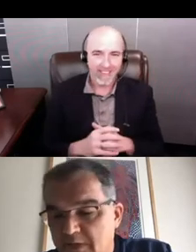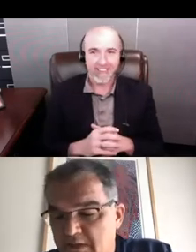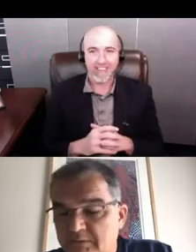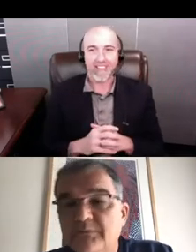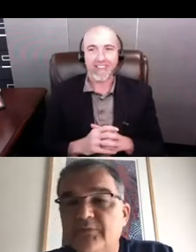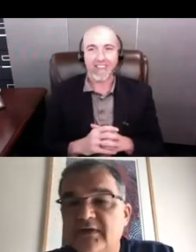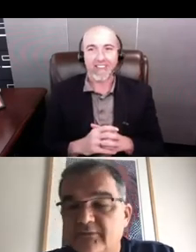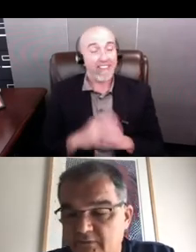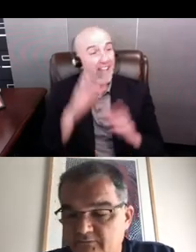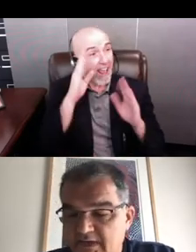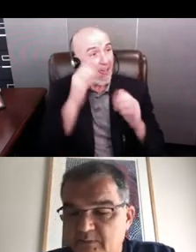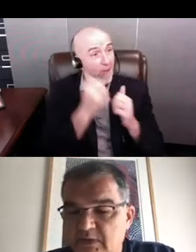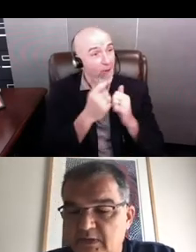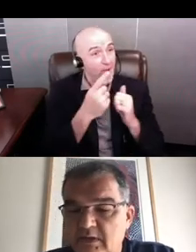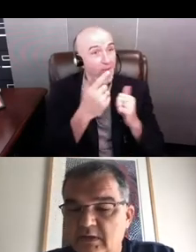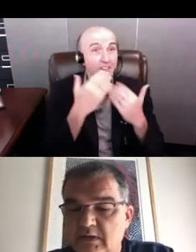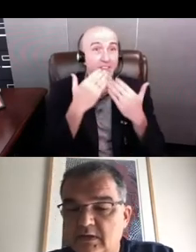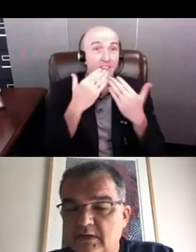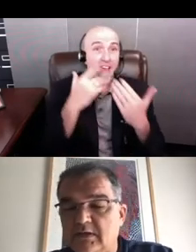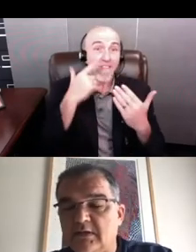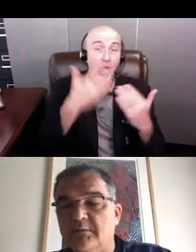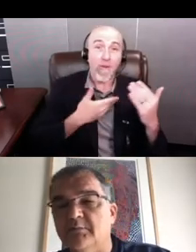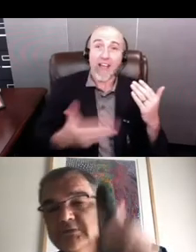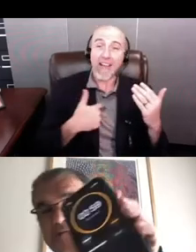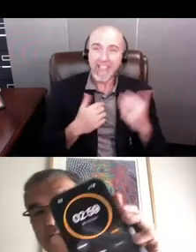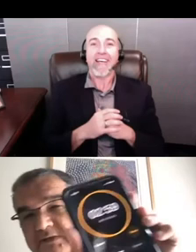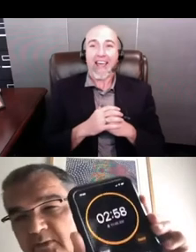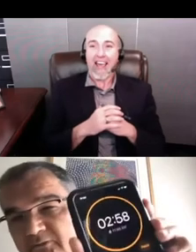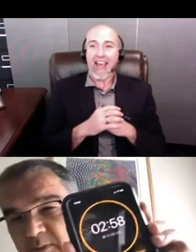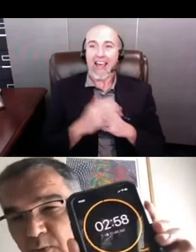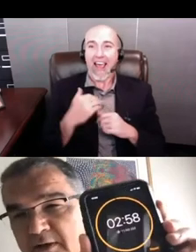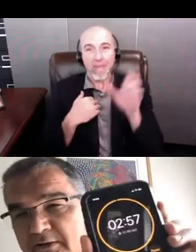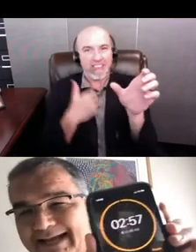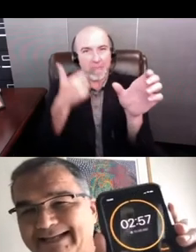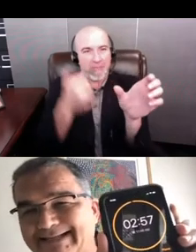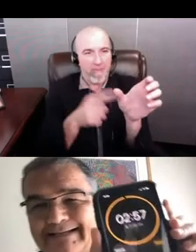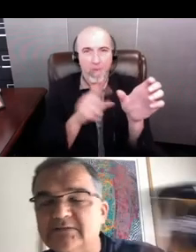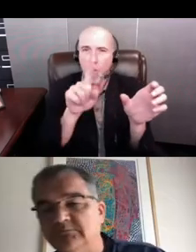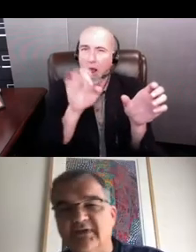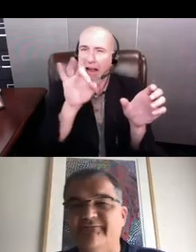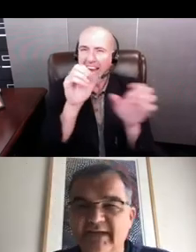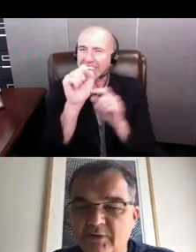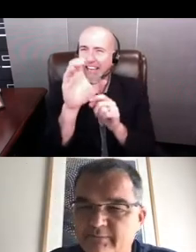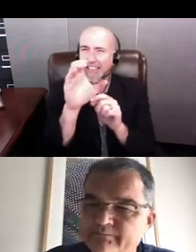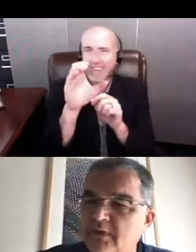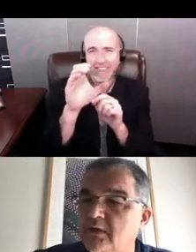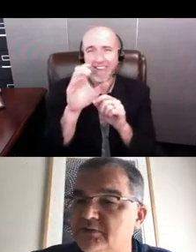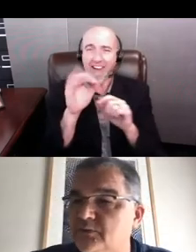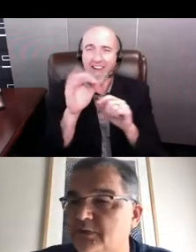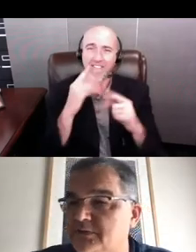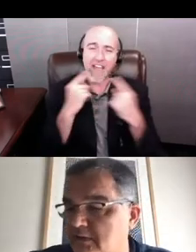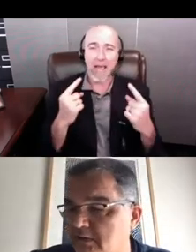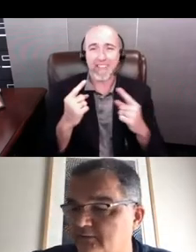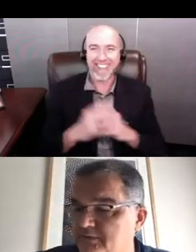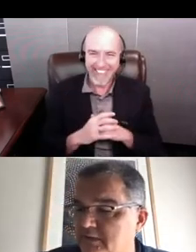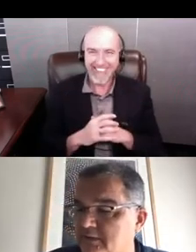Hello, everybody. Thank you for inviting me, and I'm setting my timer for my 180 seconds of fame here. I just want